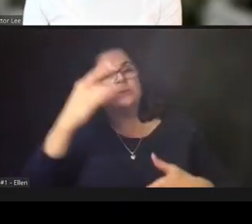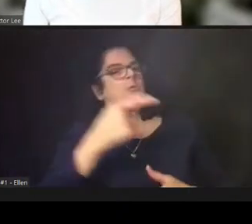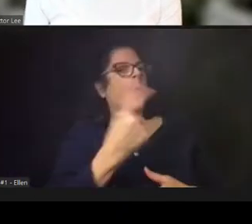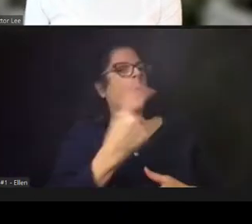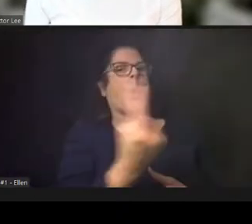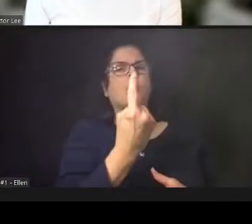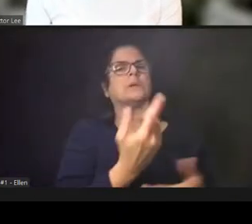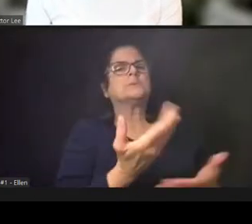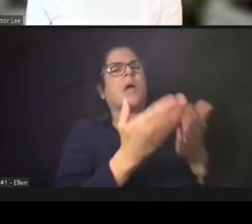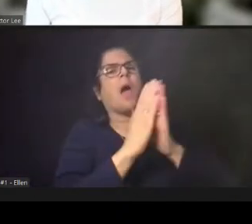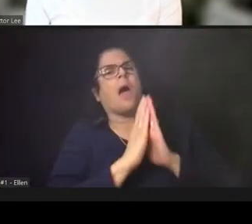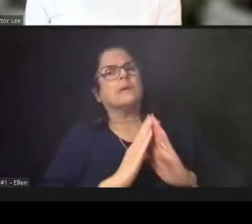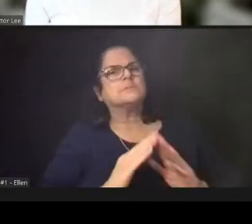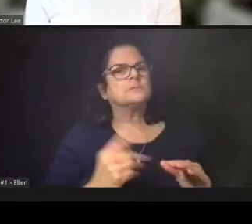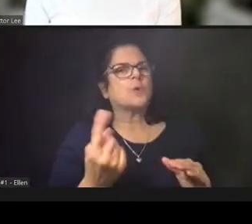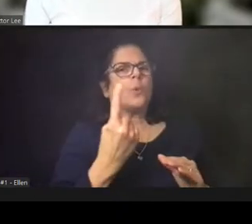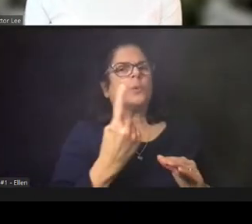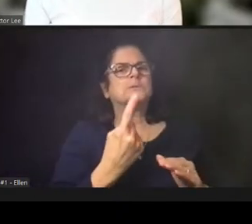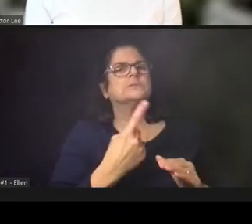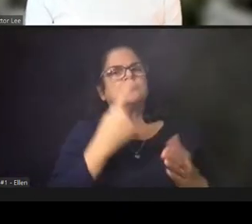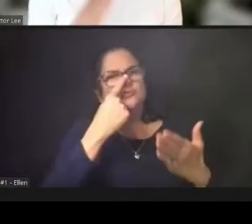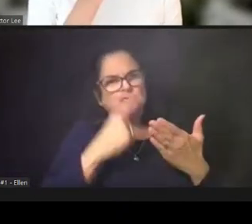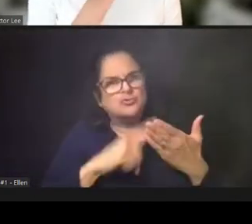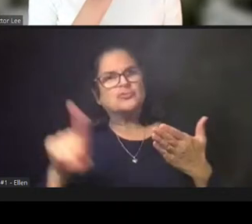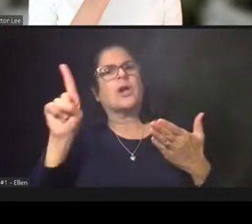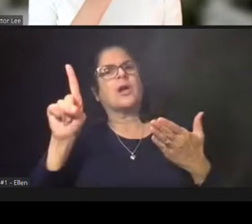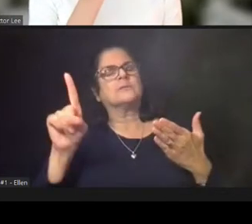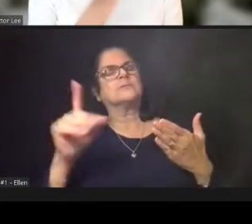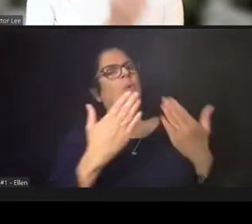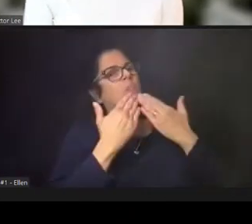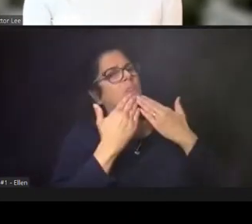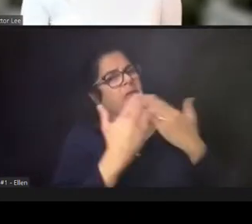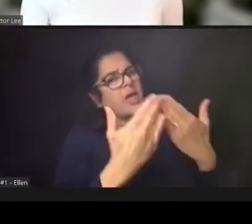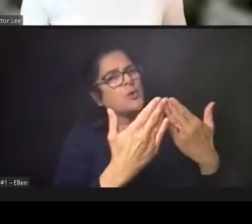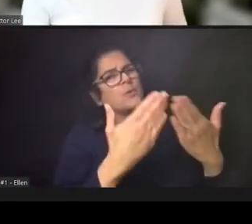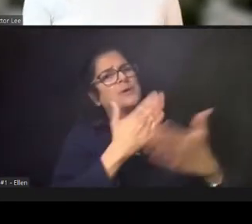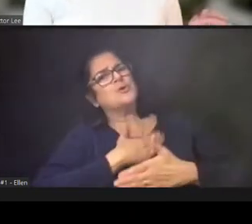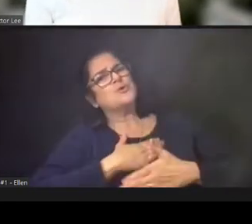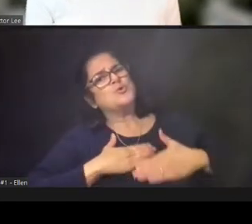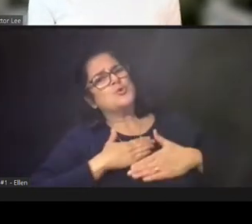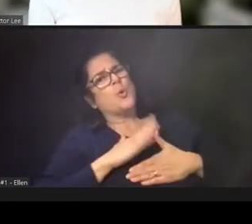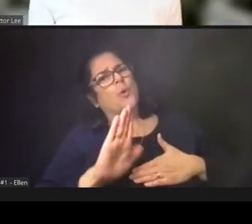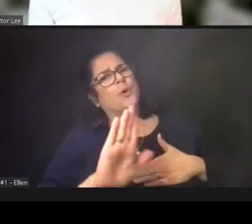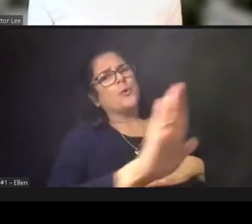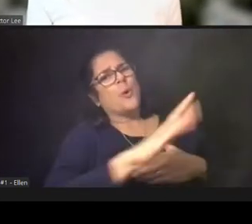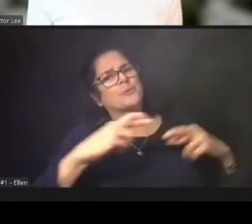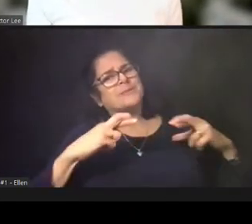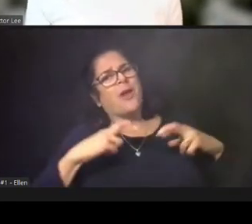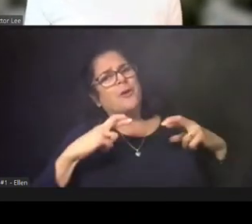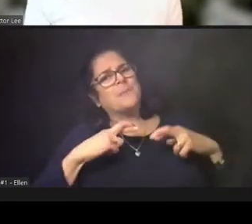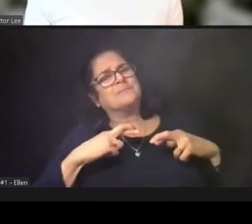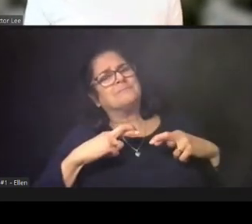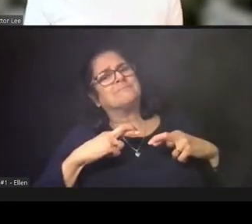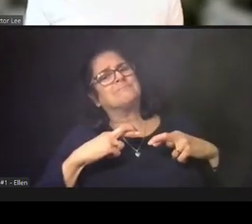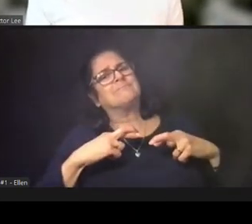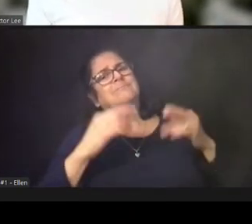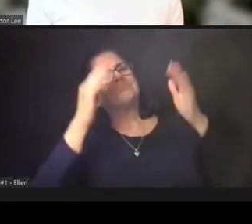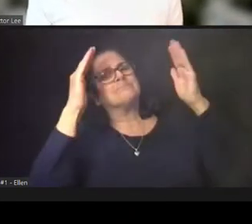want to say thank you, and as you retire, enjoy, be blessed. Thank you.